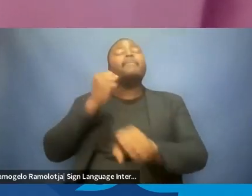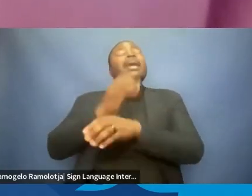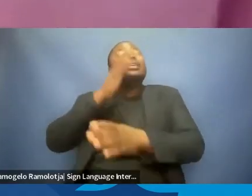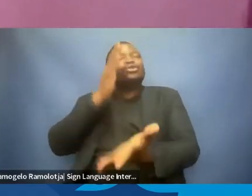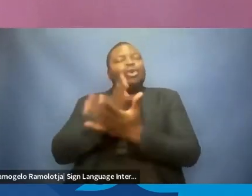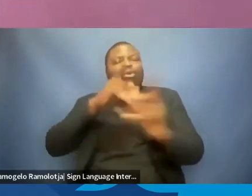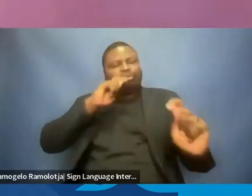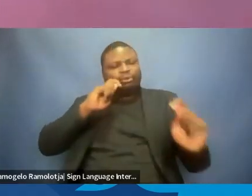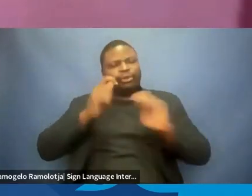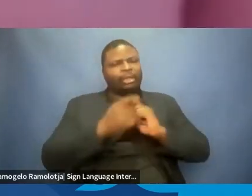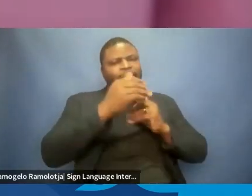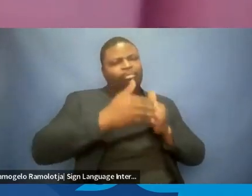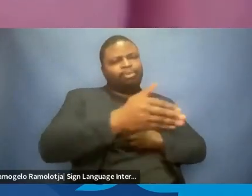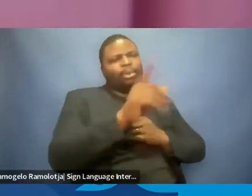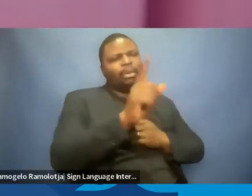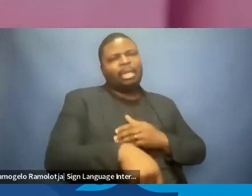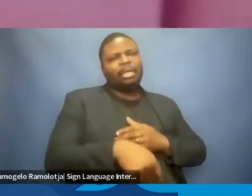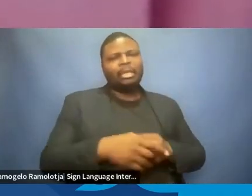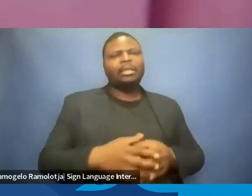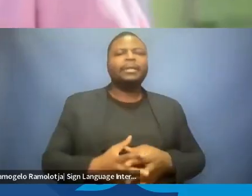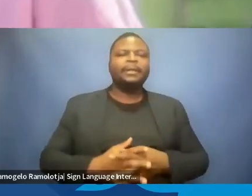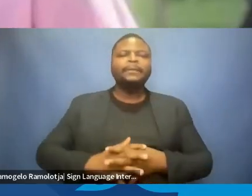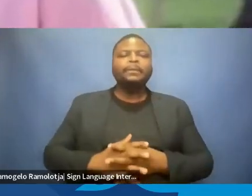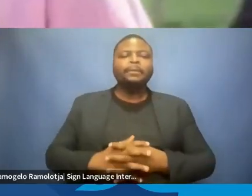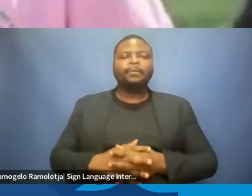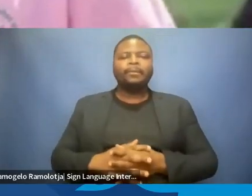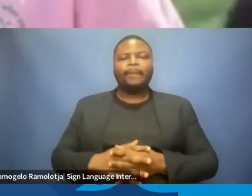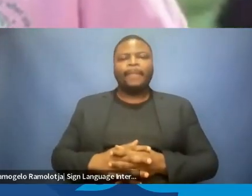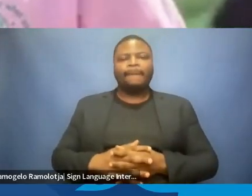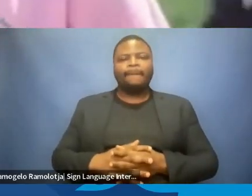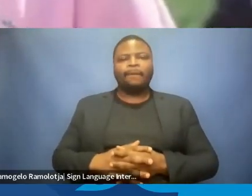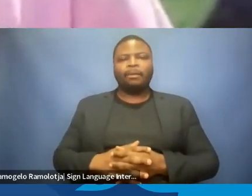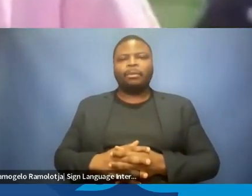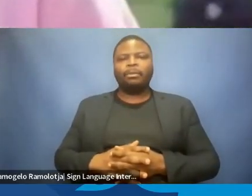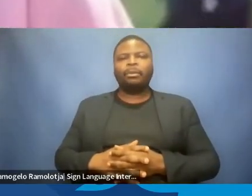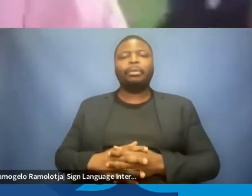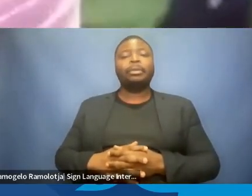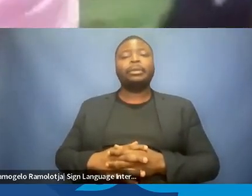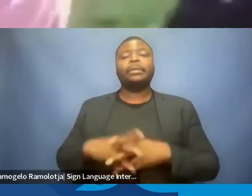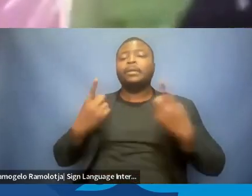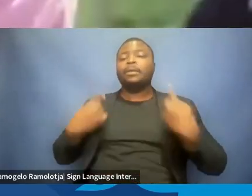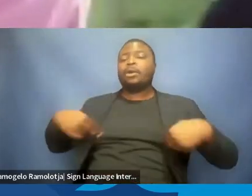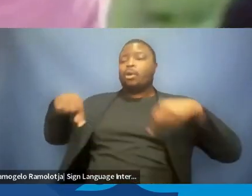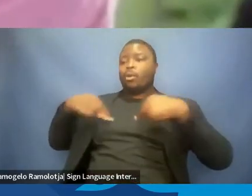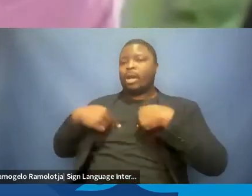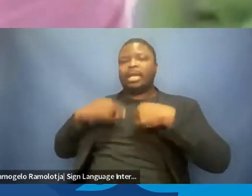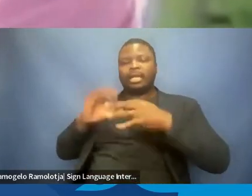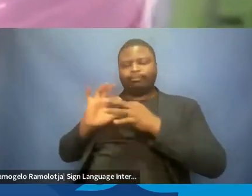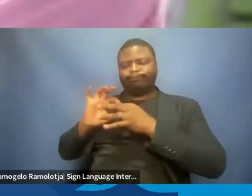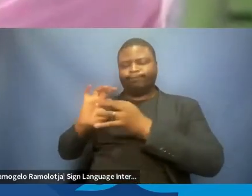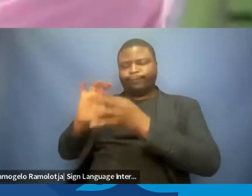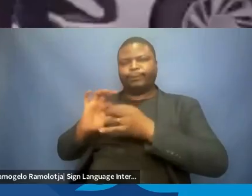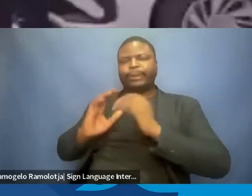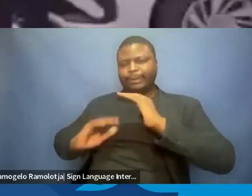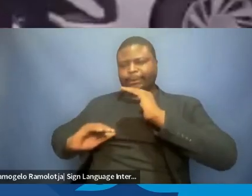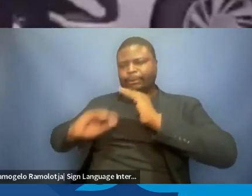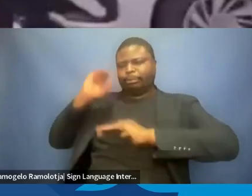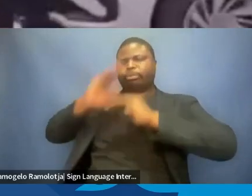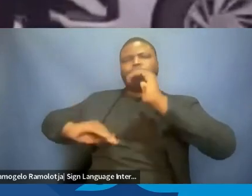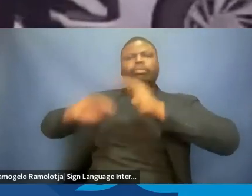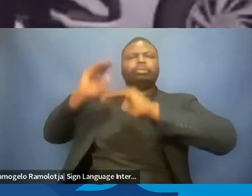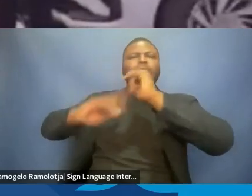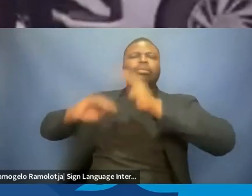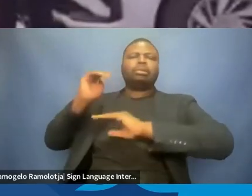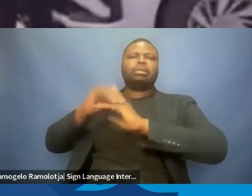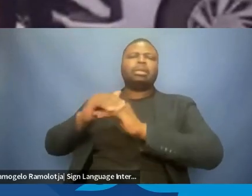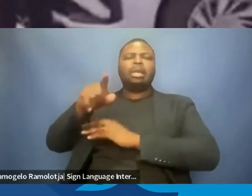past. We build a relationship that lasts. It's not a once-off relationship. You come to the site, they will